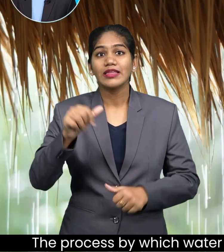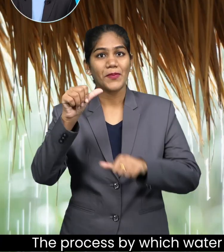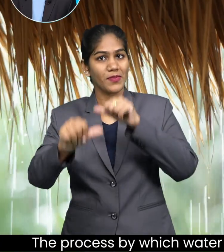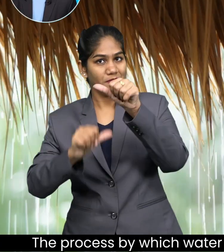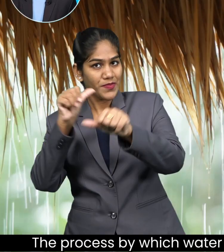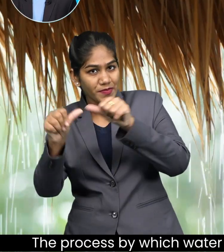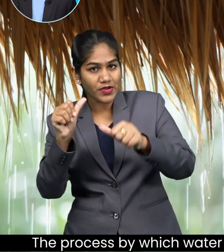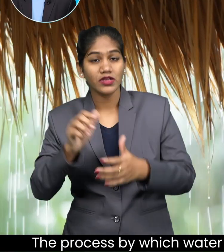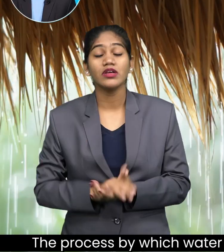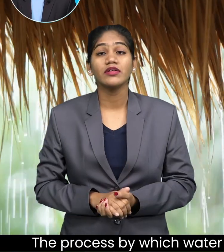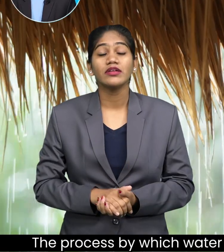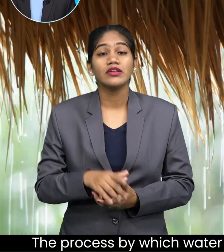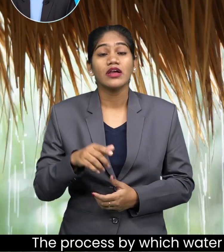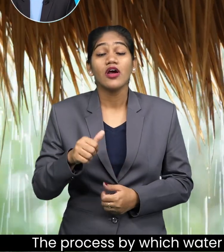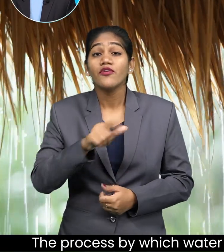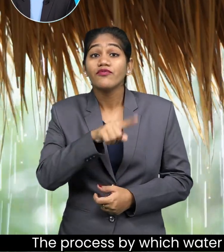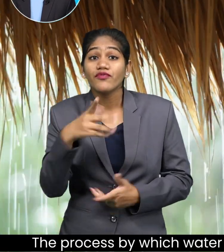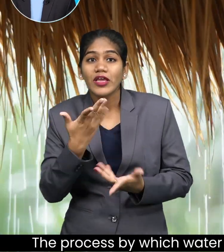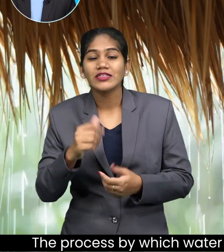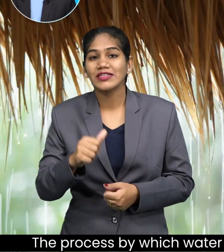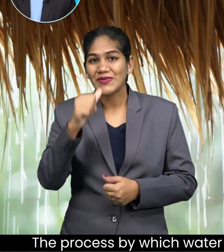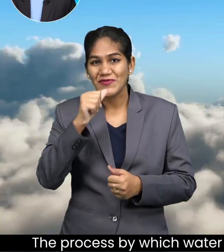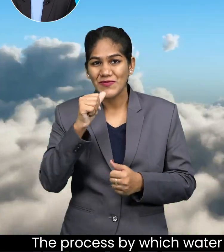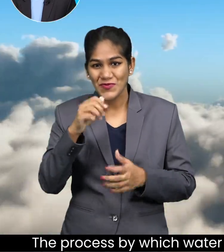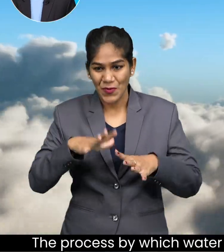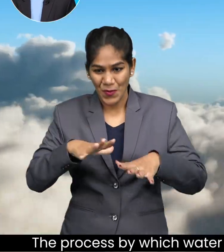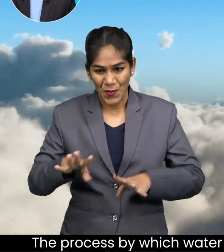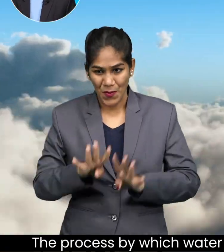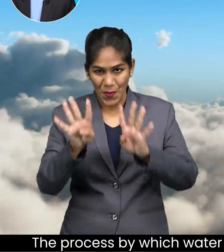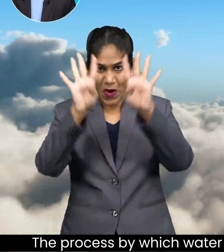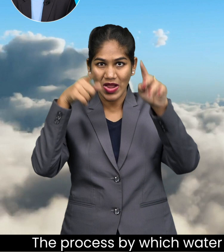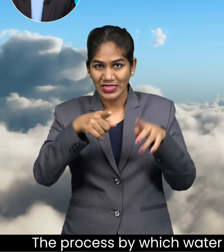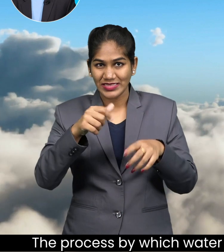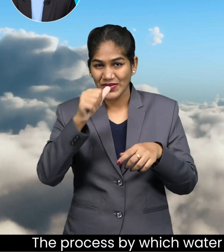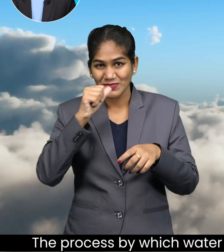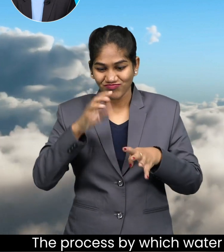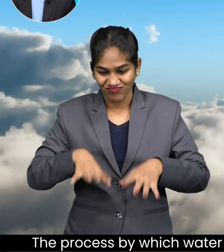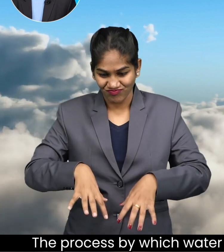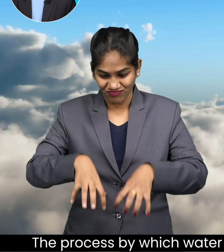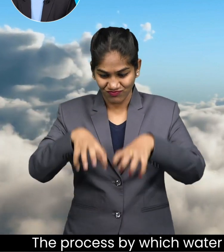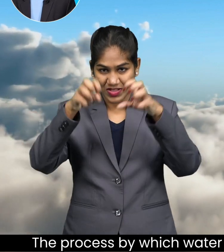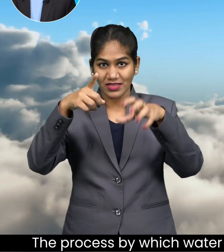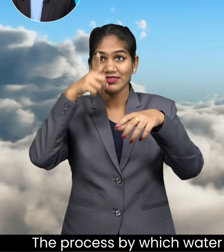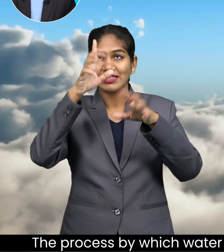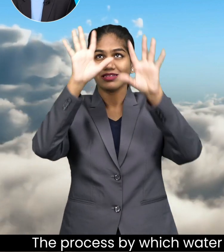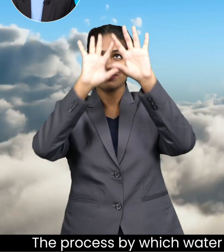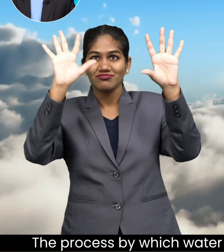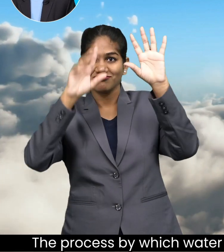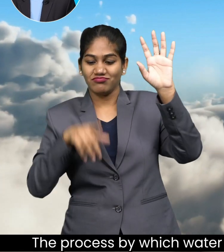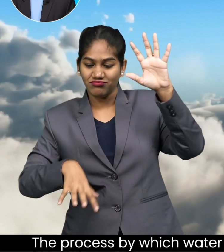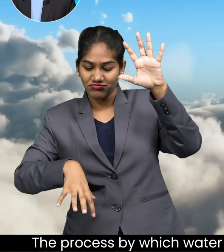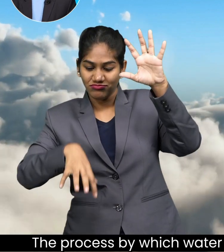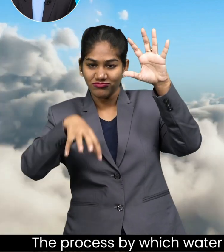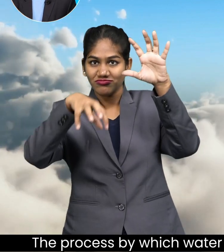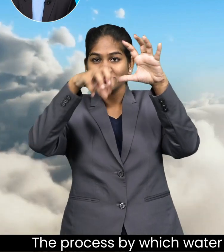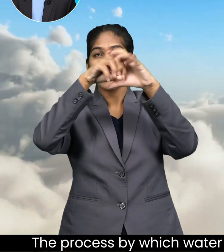The process by which water forms clouds in the sky is called